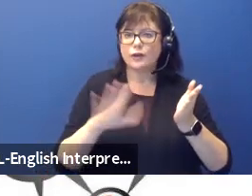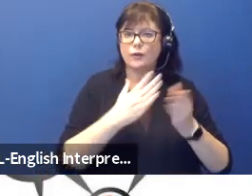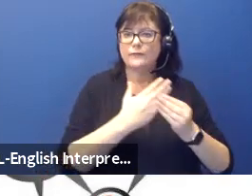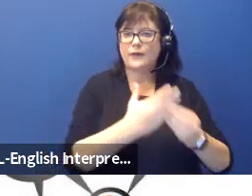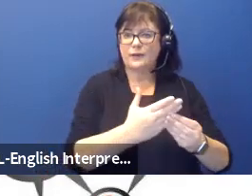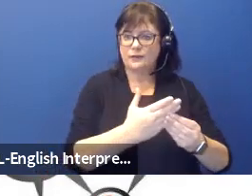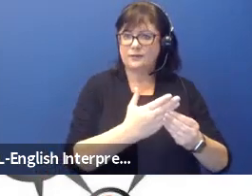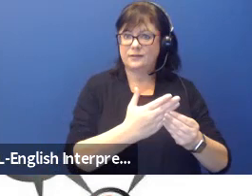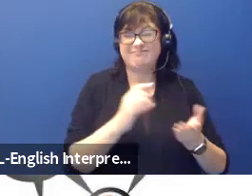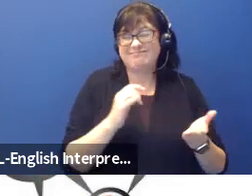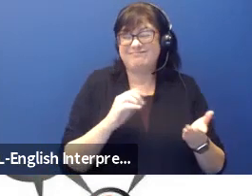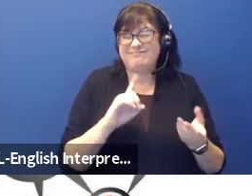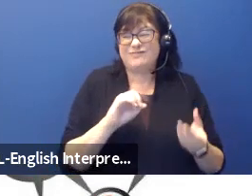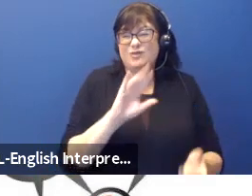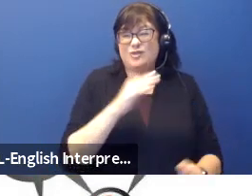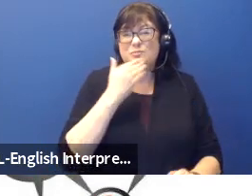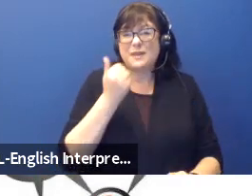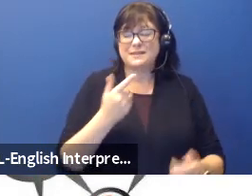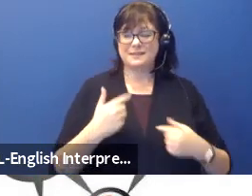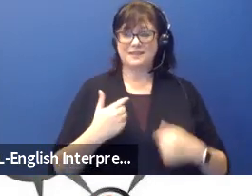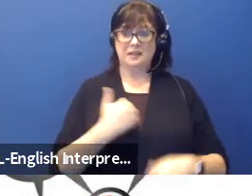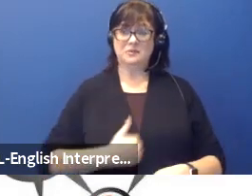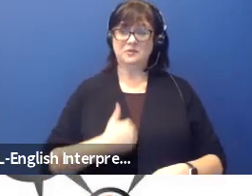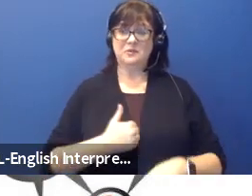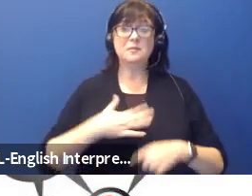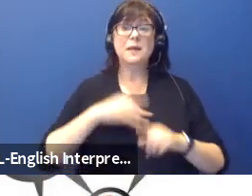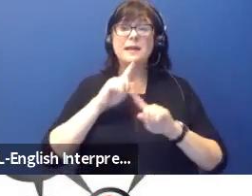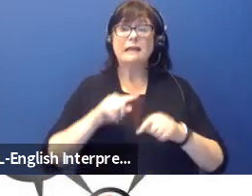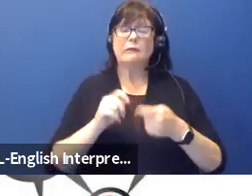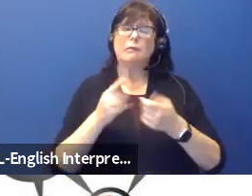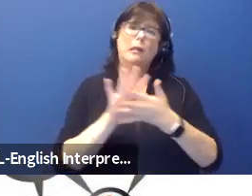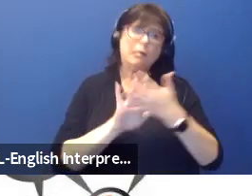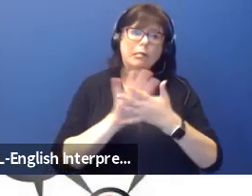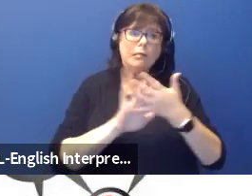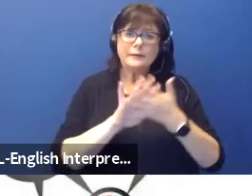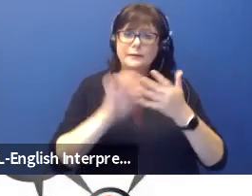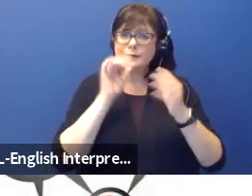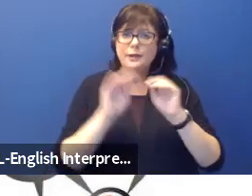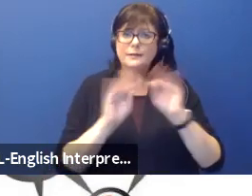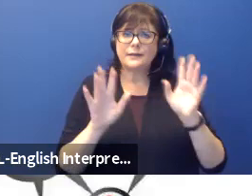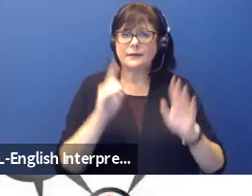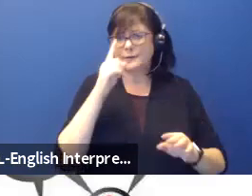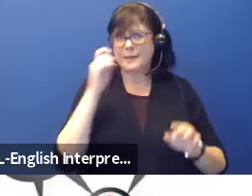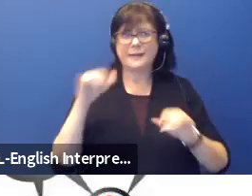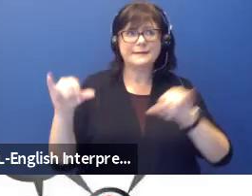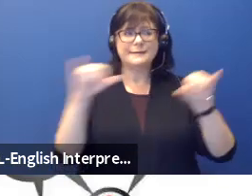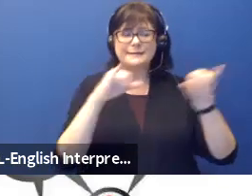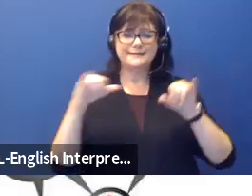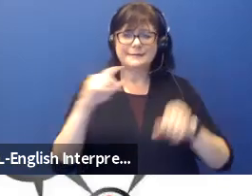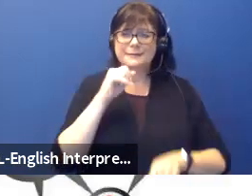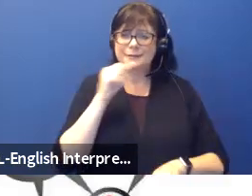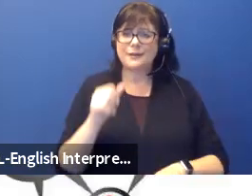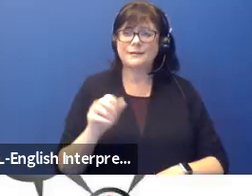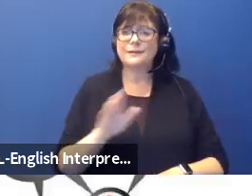bit vague on that, but there really isn't anything ever provided to us in writing about the type of